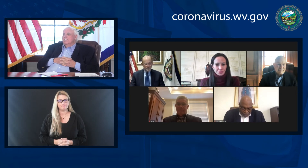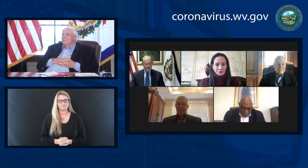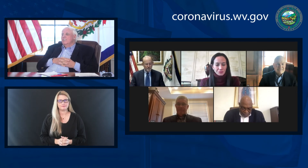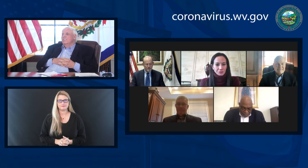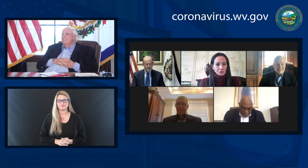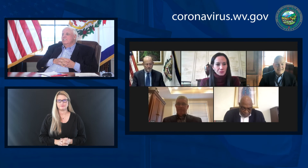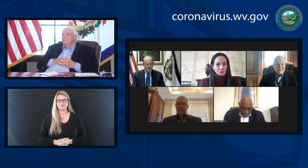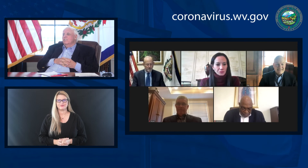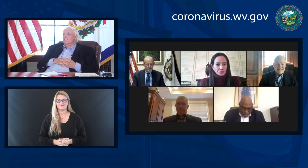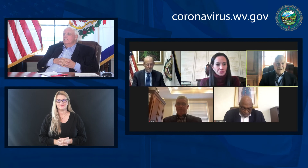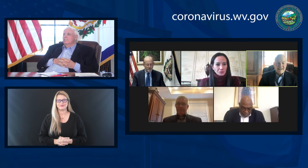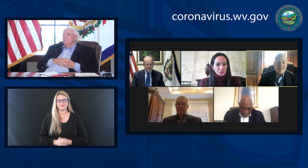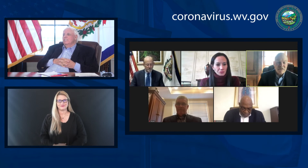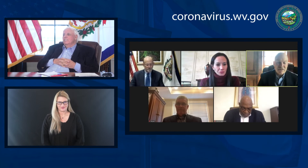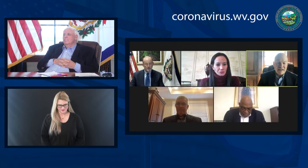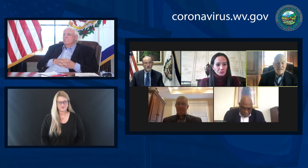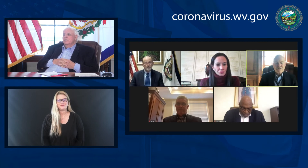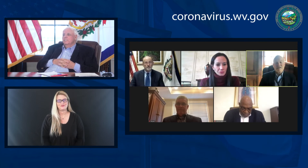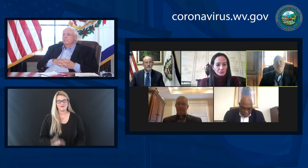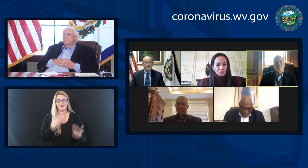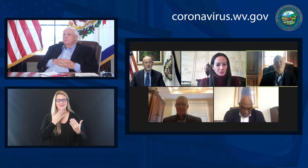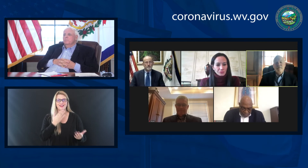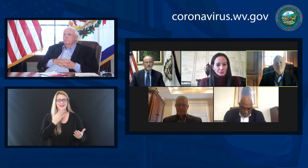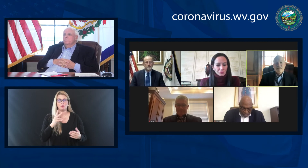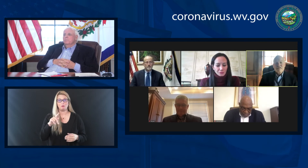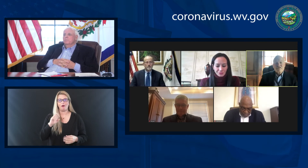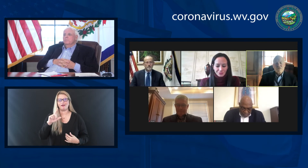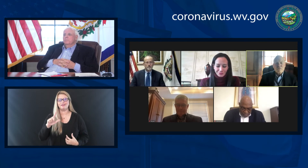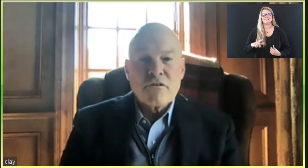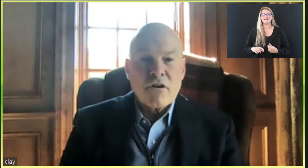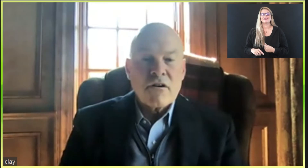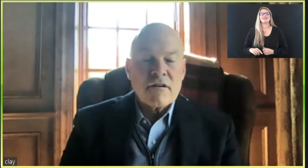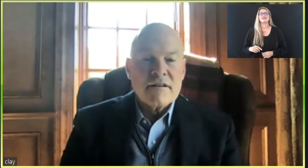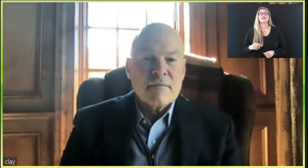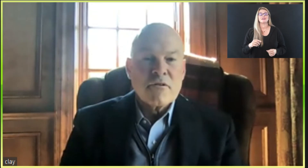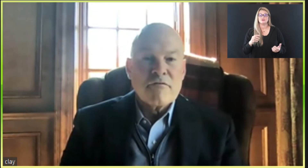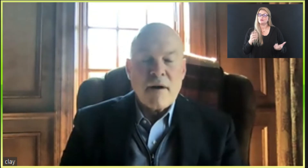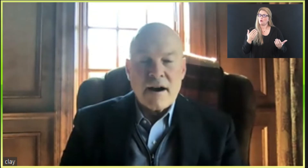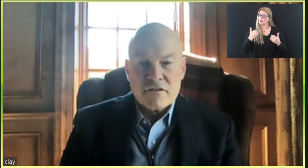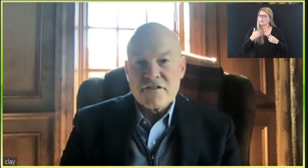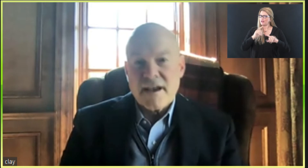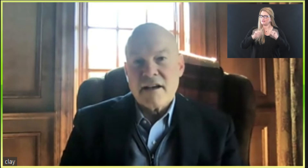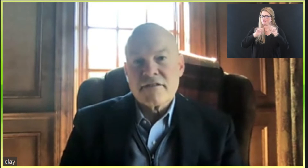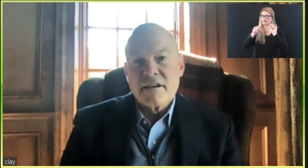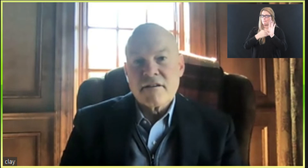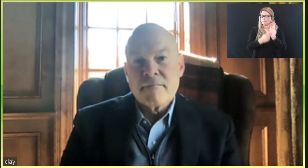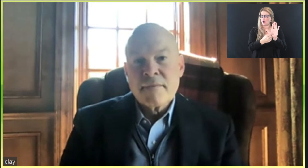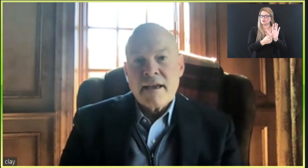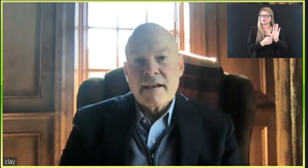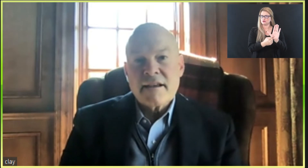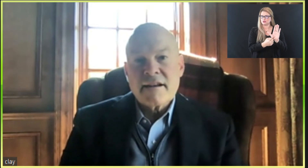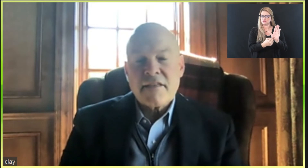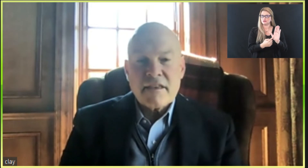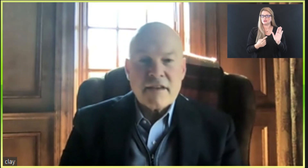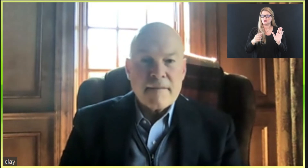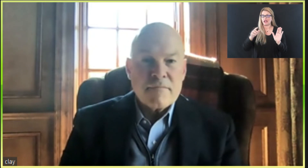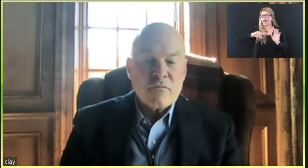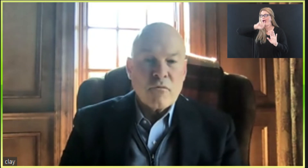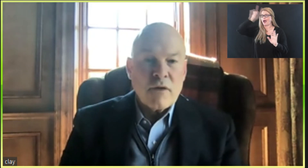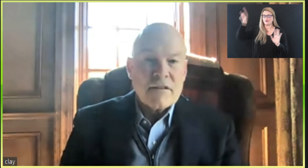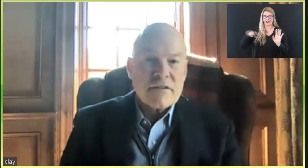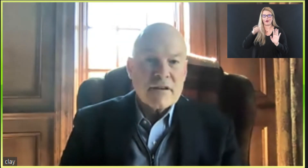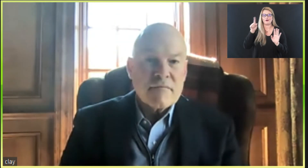Doc, go. All right, Governor, thank you. And thank you, Paul. So there are a number of models out there. And I think